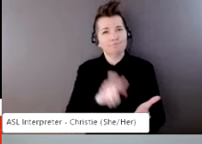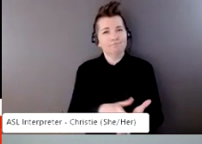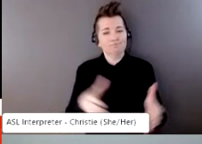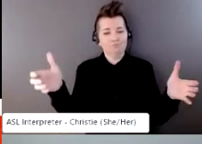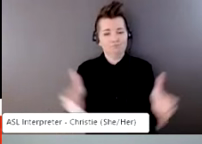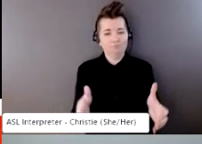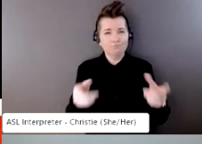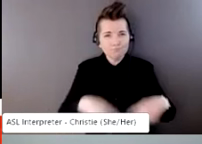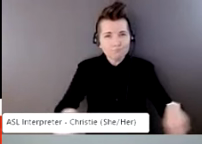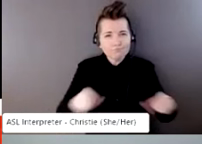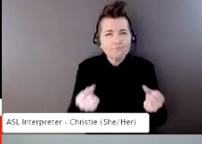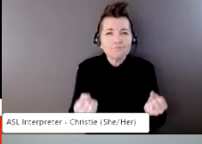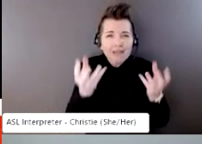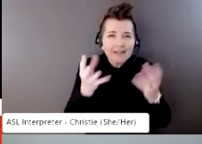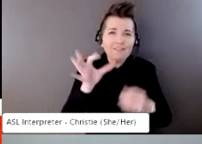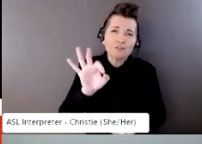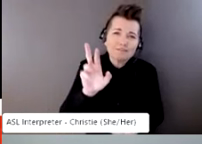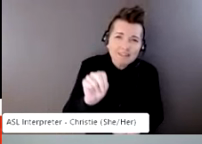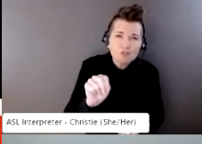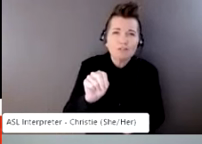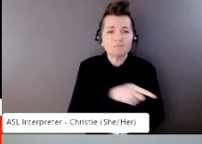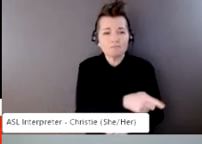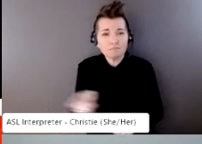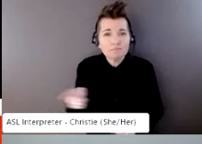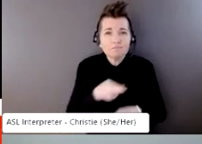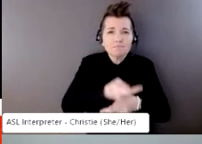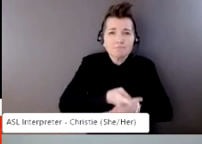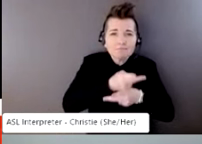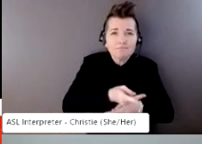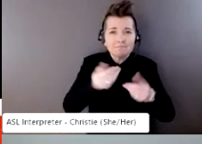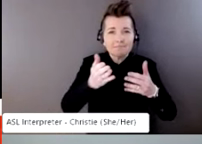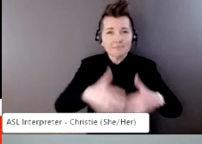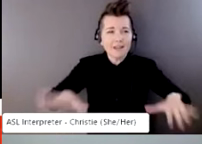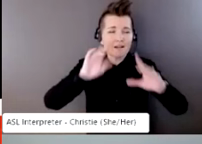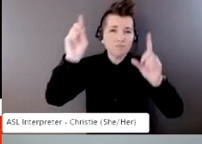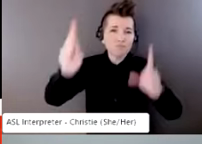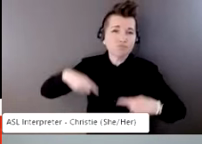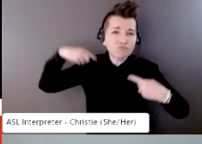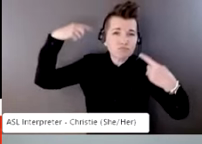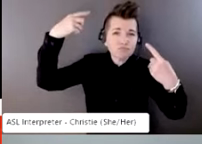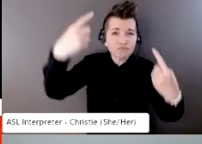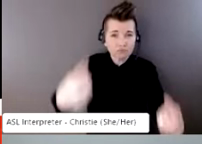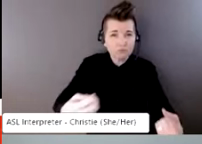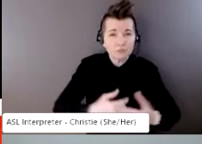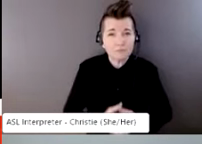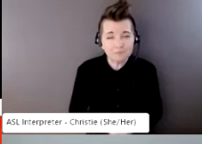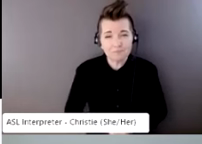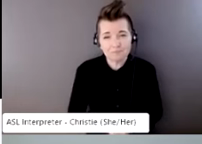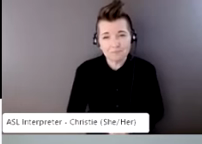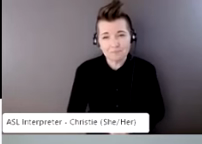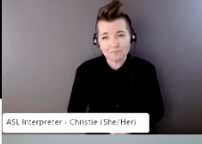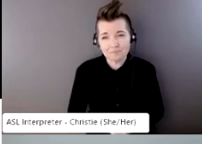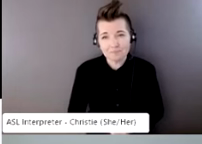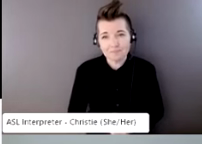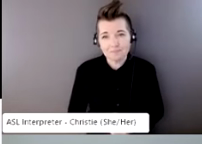First Nations, and we acknowledge their stewardship of this land throughout the ages and to this day. And